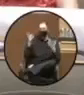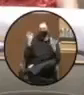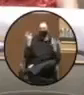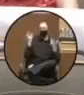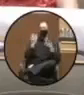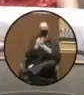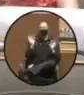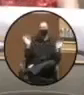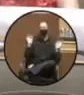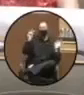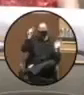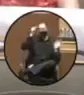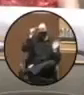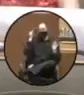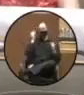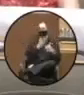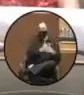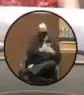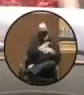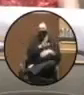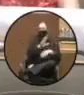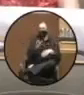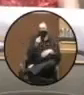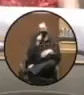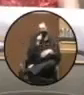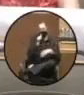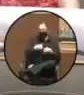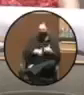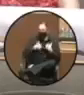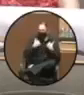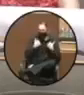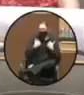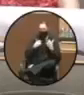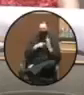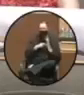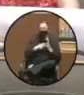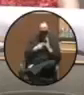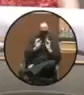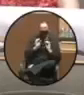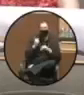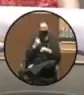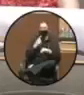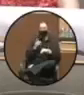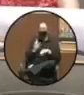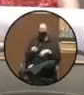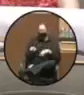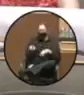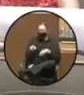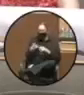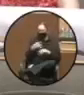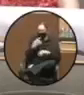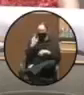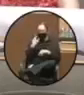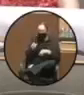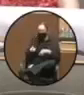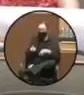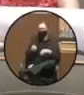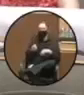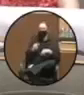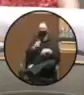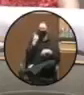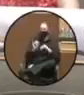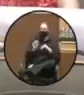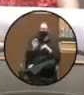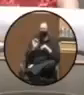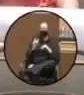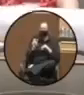free from government intrusion into the private life. This means that nobody can say you need to wear a mask, because it is part of a person's